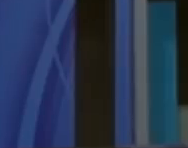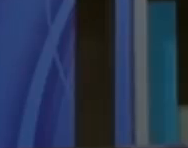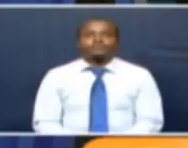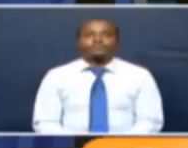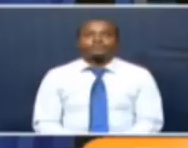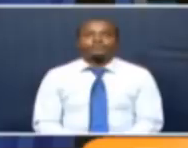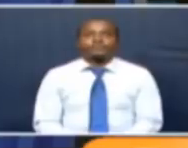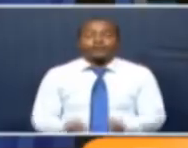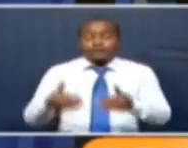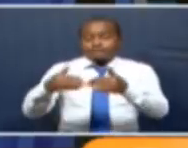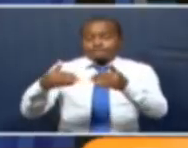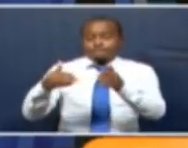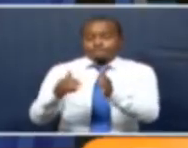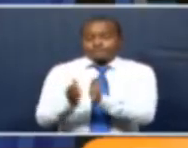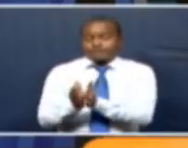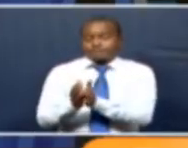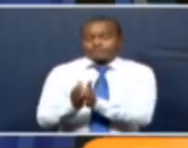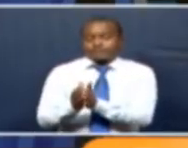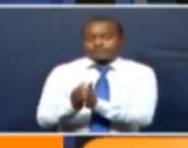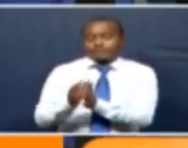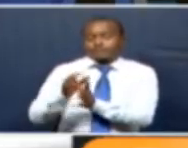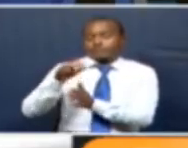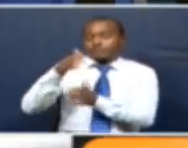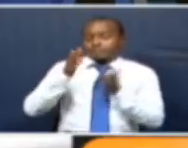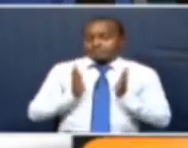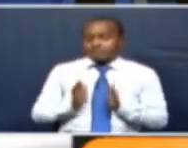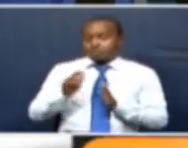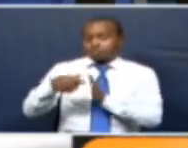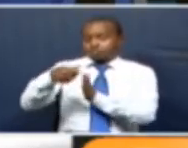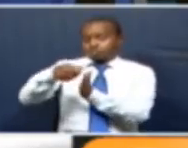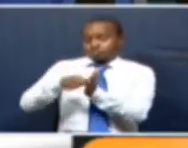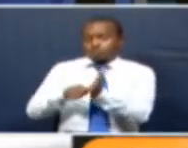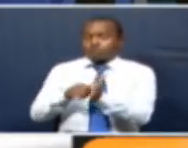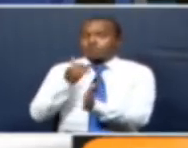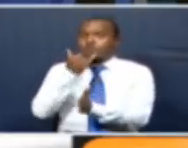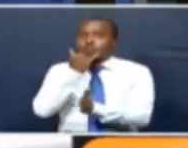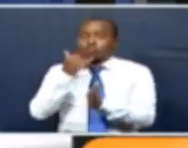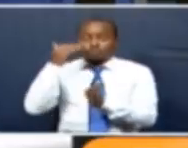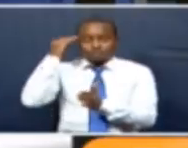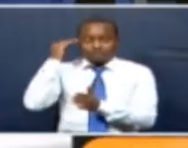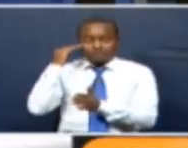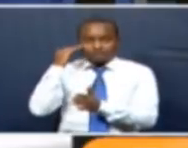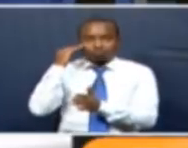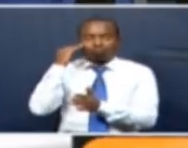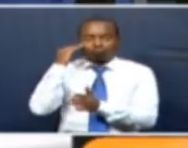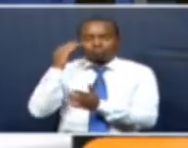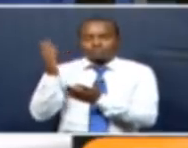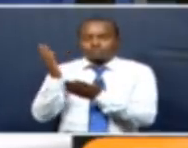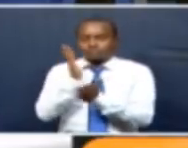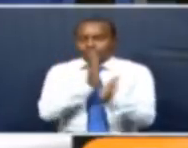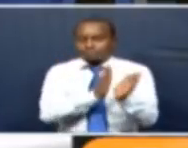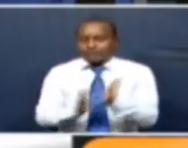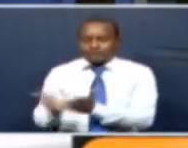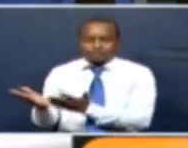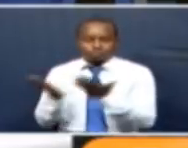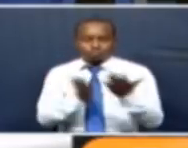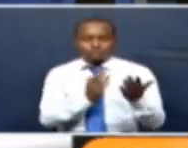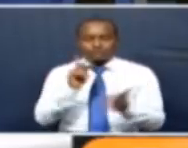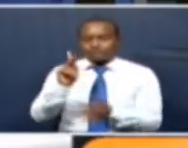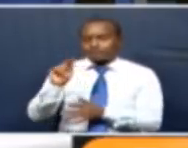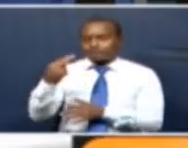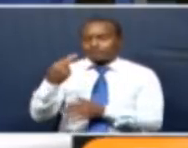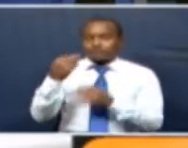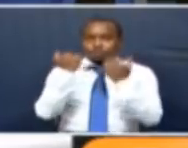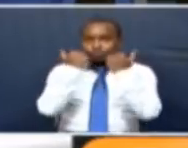The family of Samuel Wachira, who was wrongfully operated on the head, is planning to sue Kenyatta National Hospital.